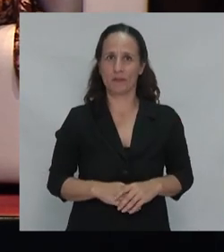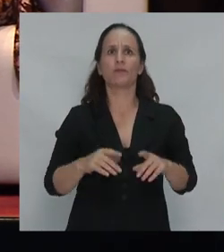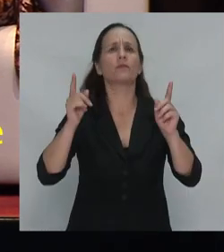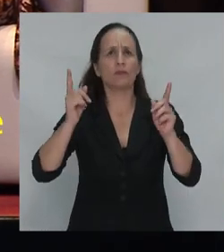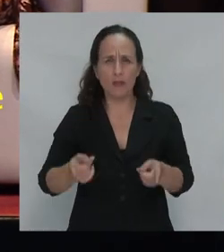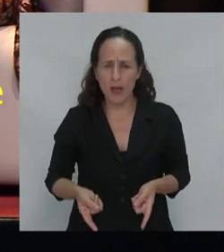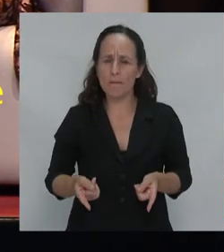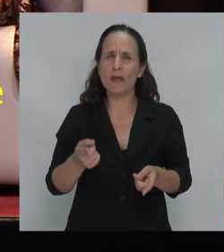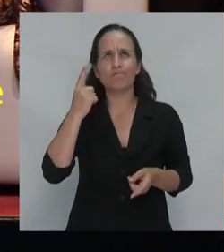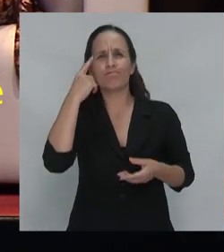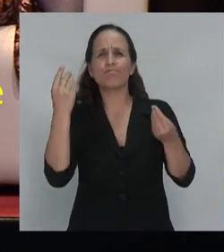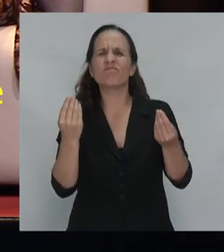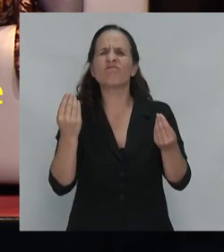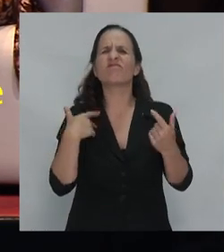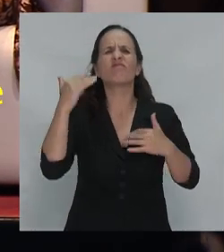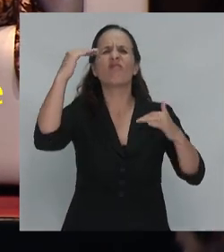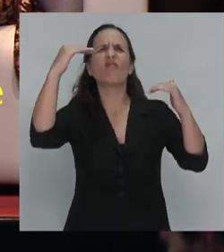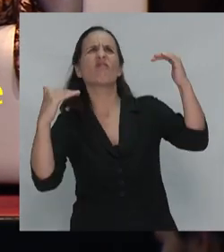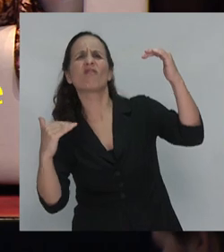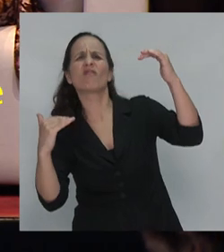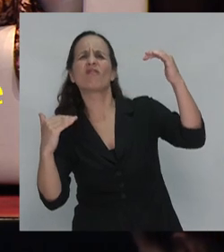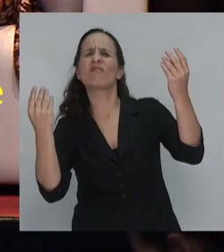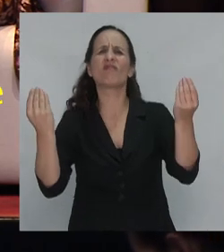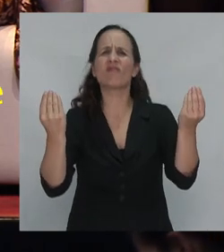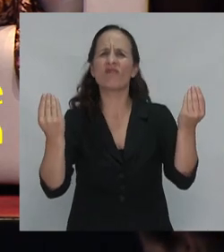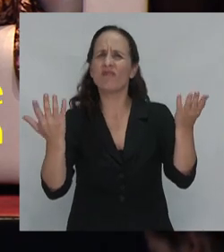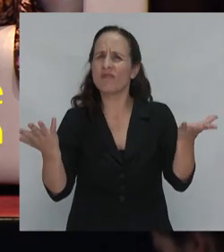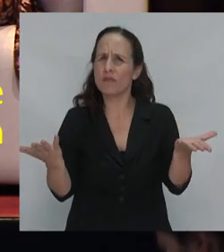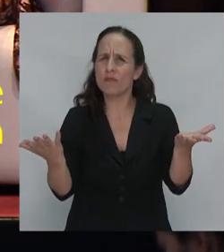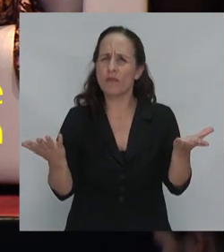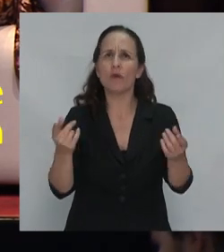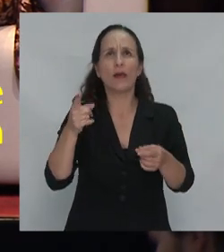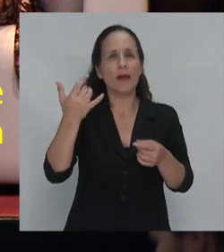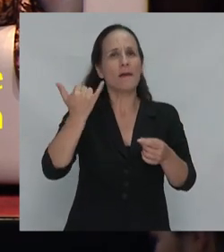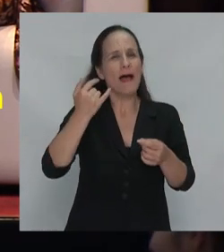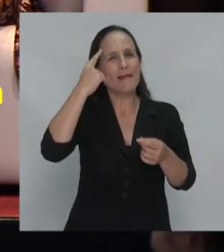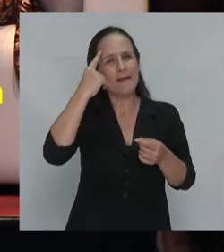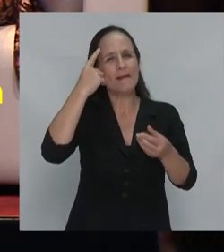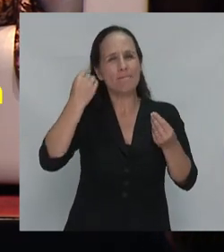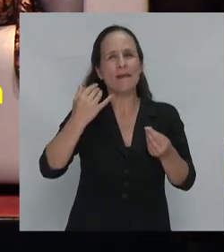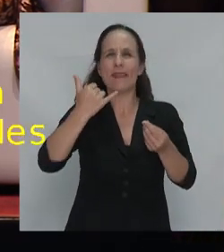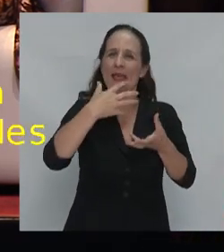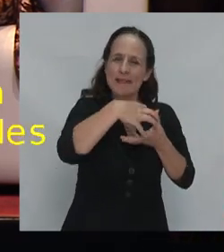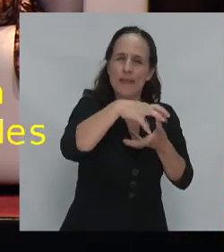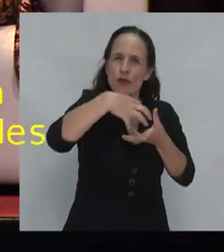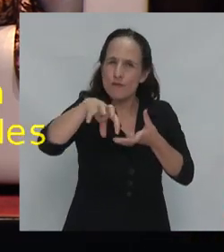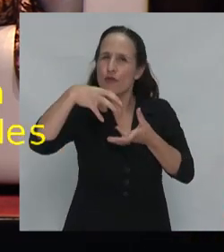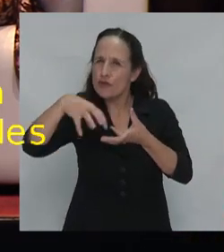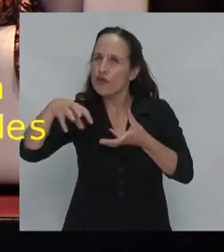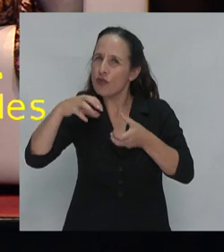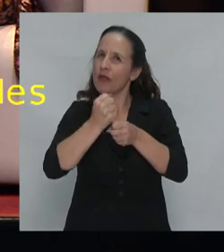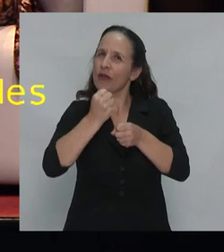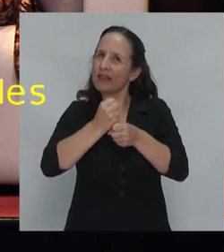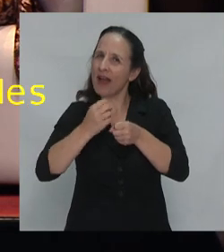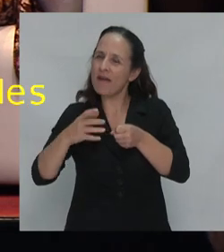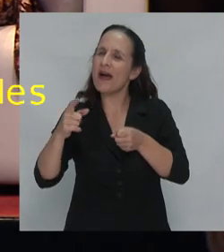It is not appropriate that we work on the issues in a fragmented way. If we really